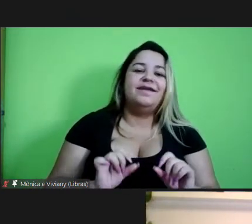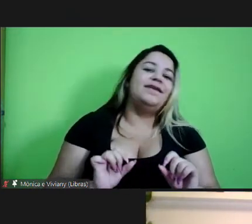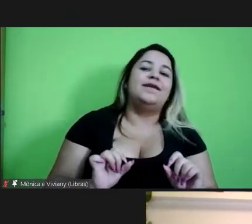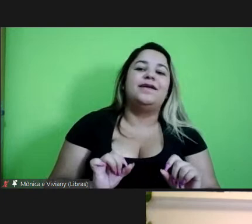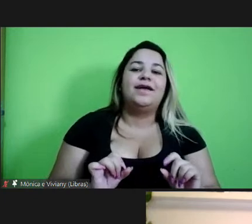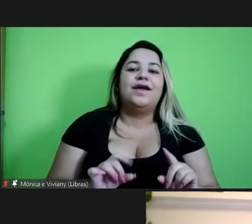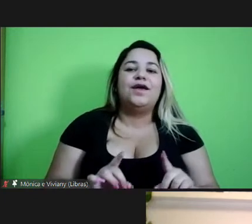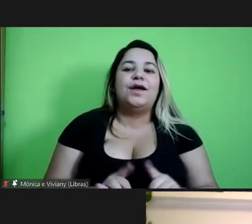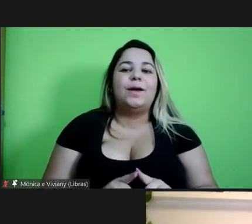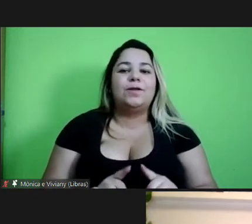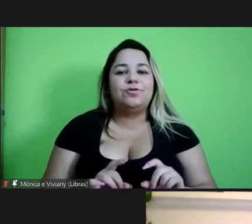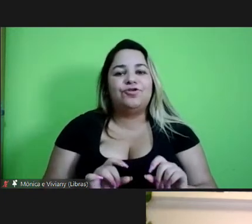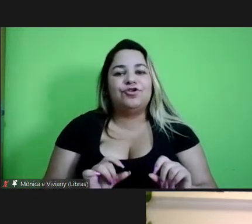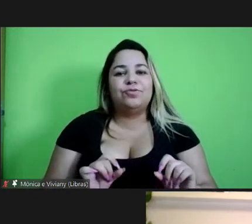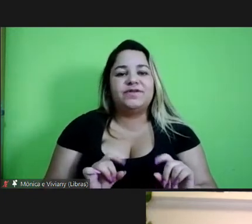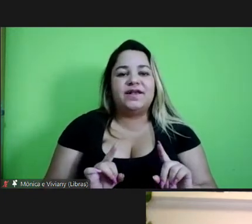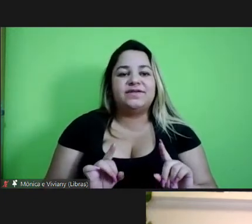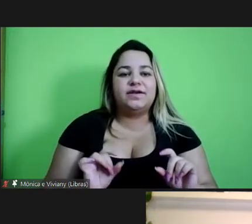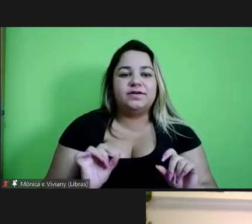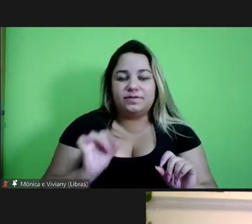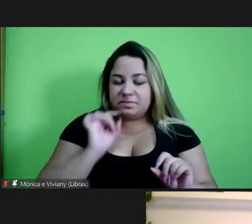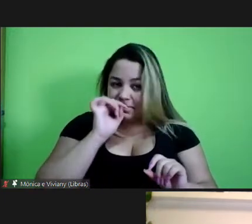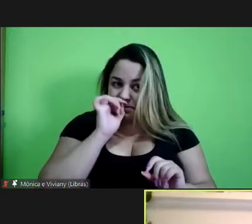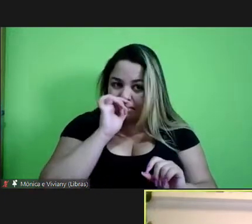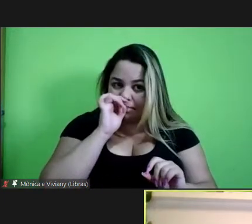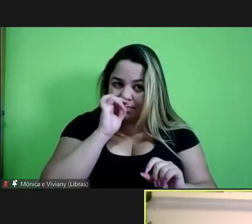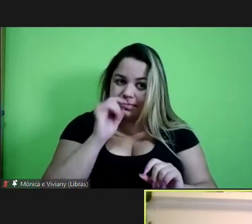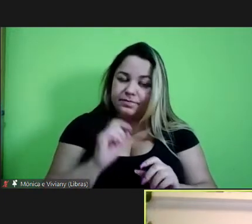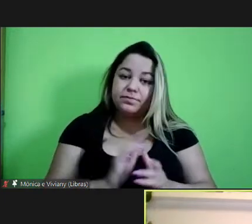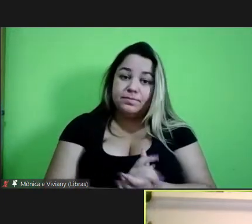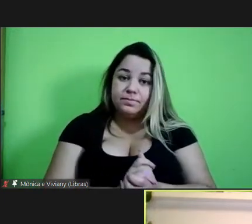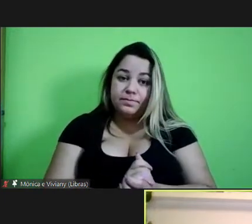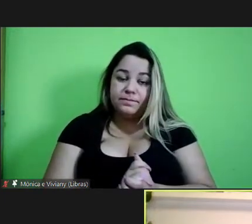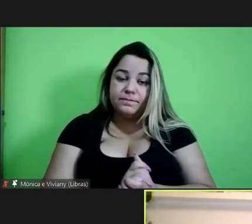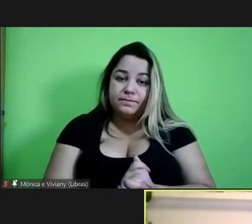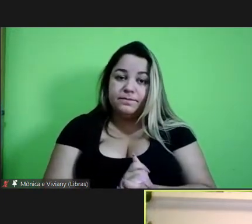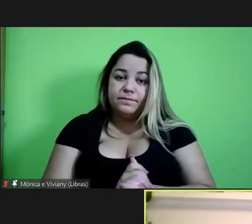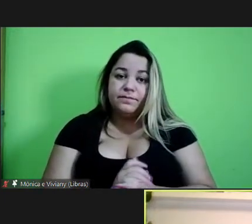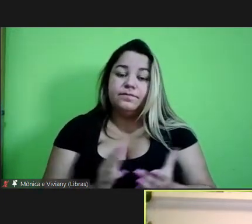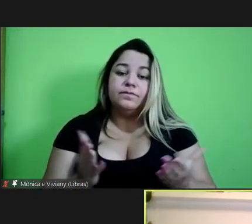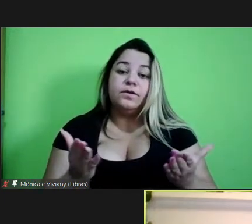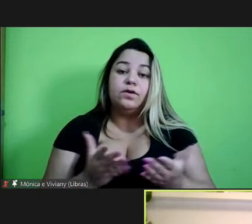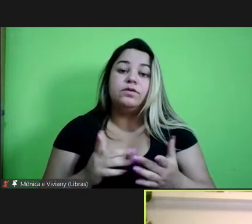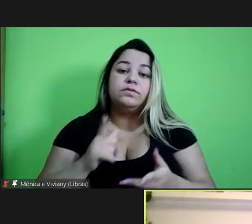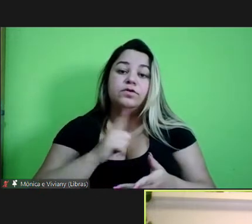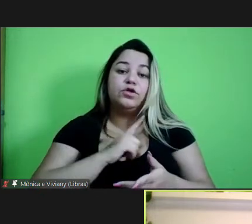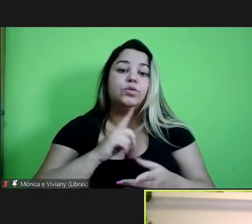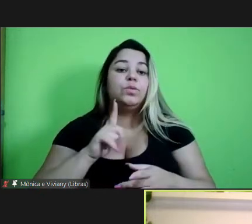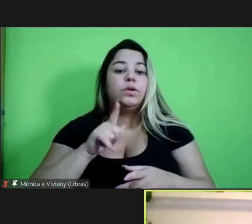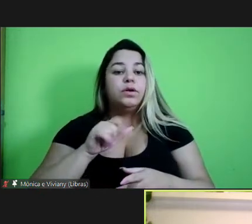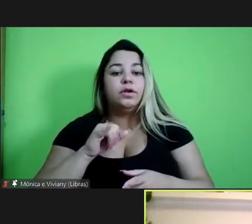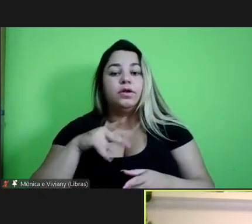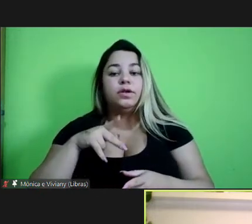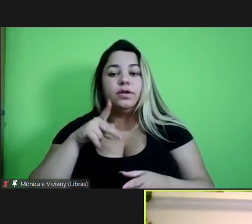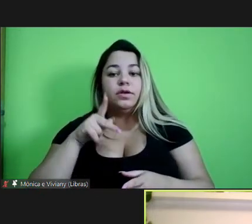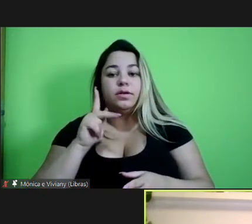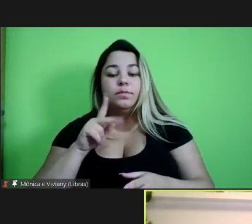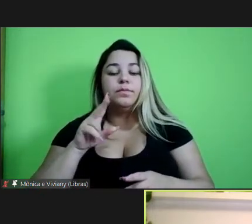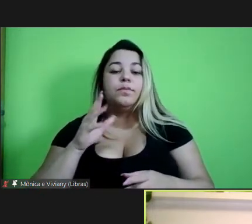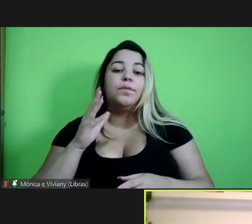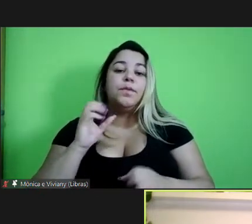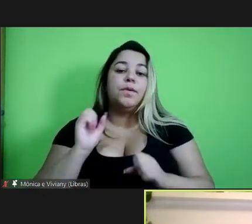can you see? We're seeing the link. Okay. Yeah, yeah. So you can see under publications.